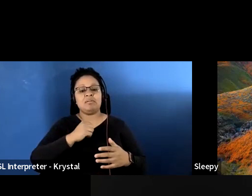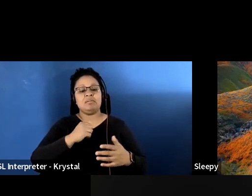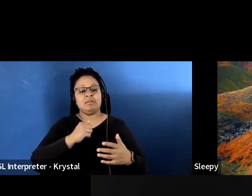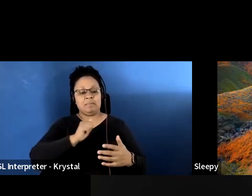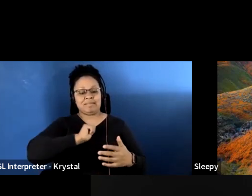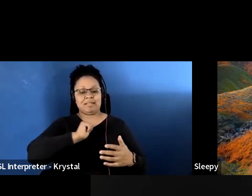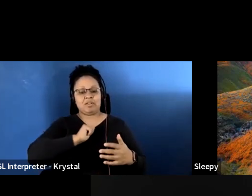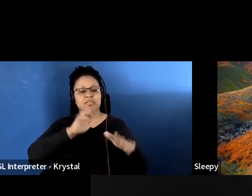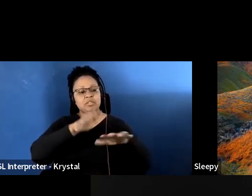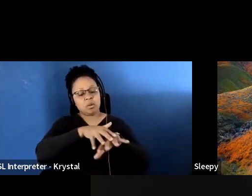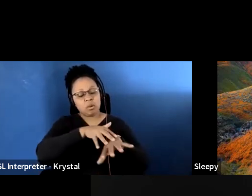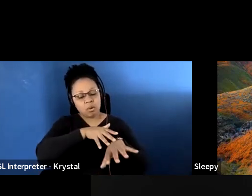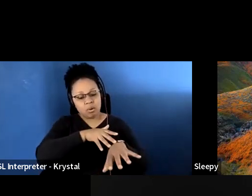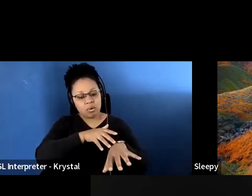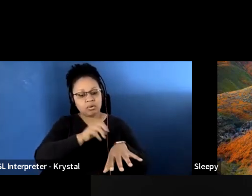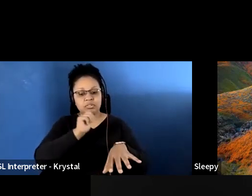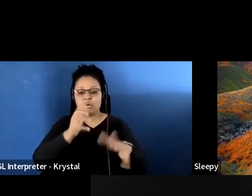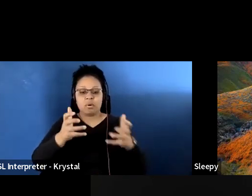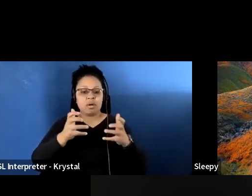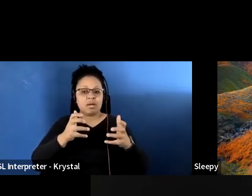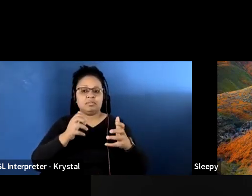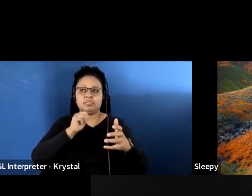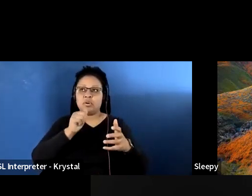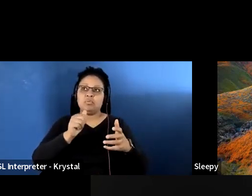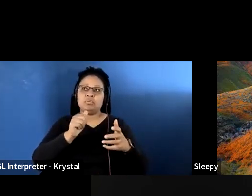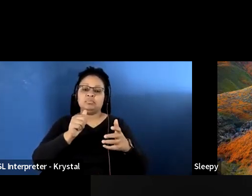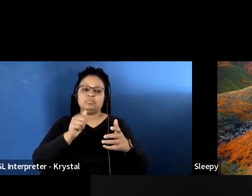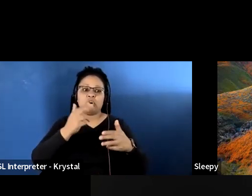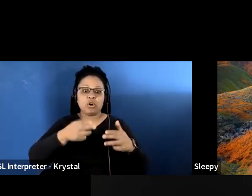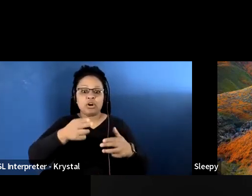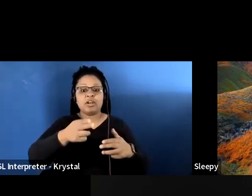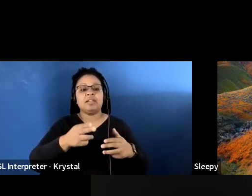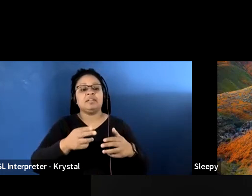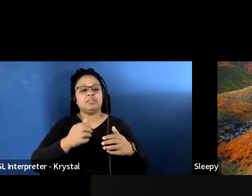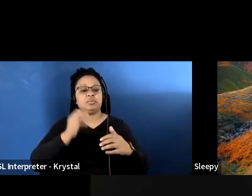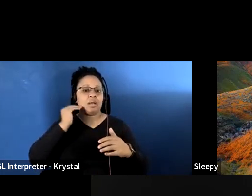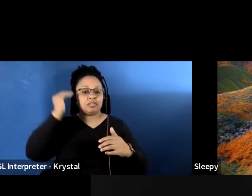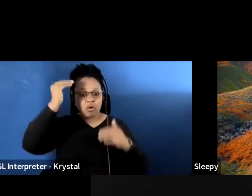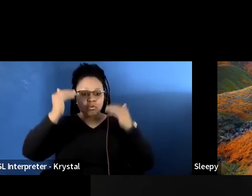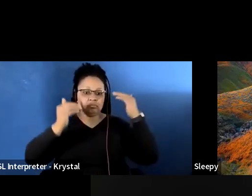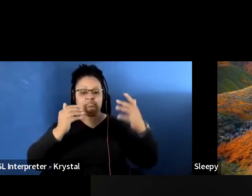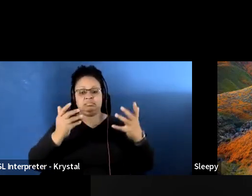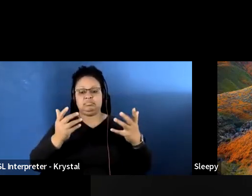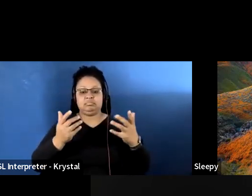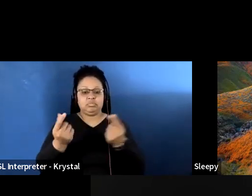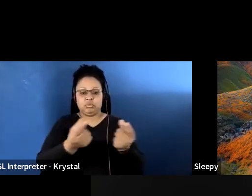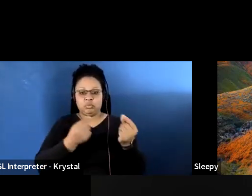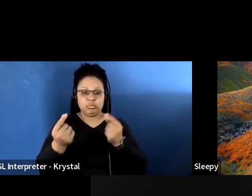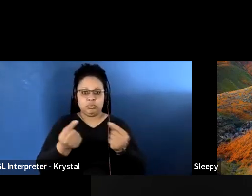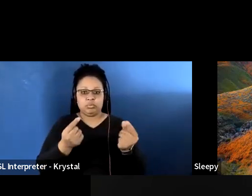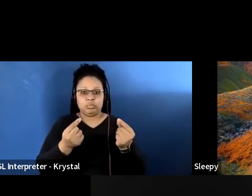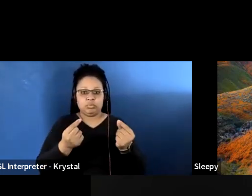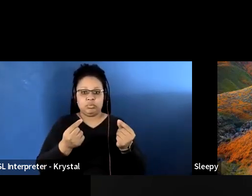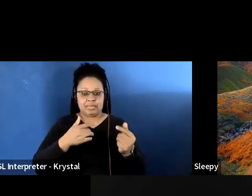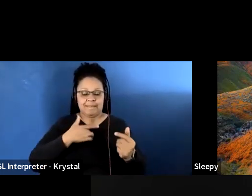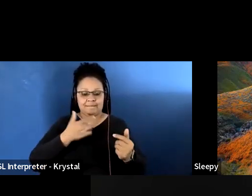be an adult so fast and move ahead and do all the adult things, because to me that made me feel like I missed